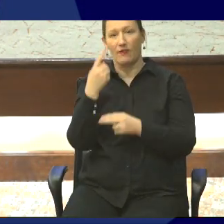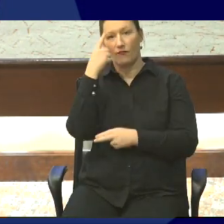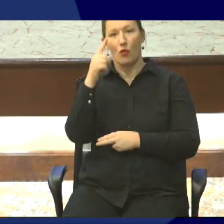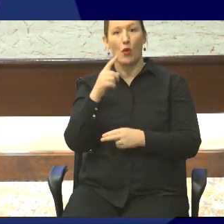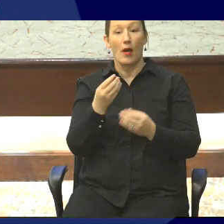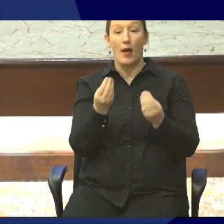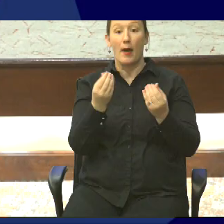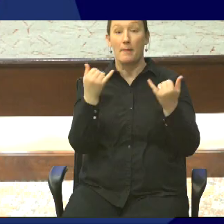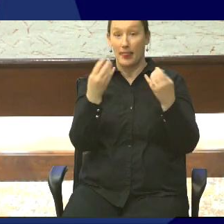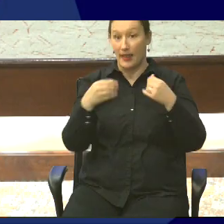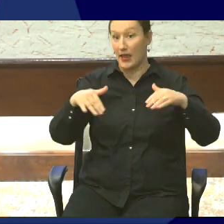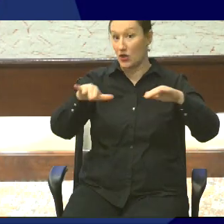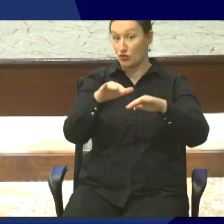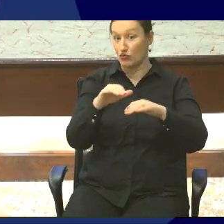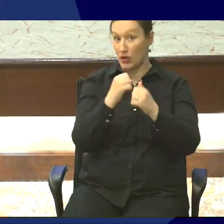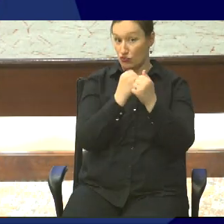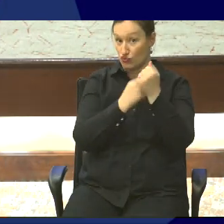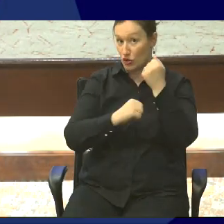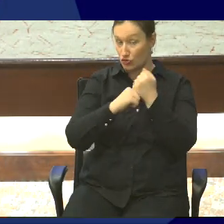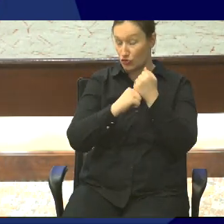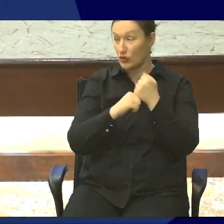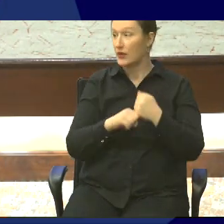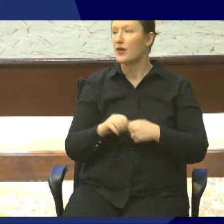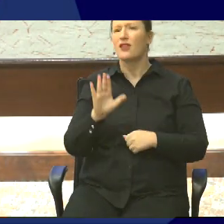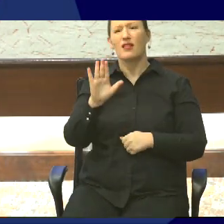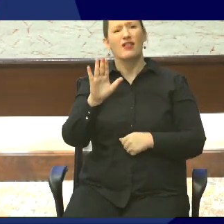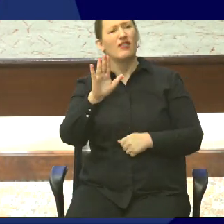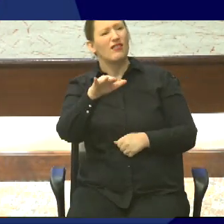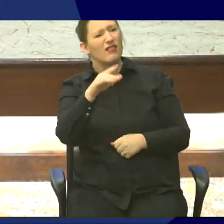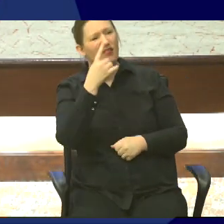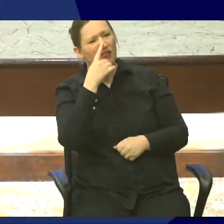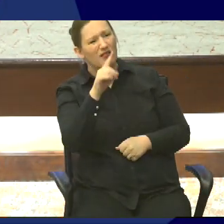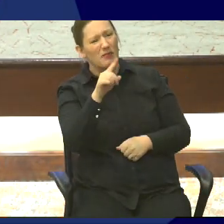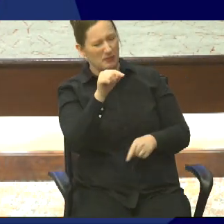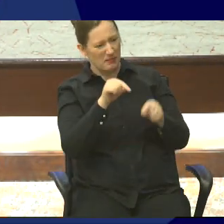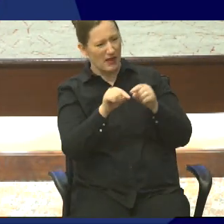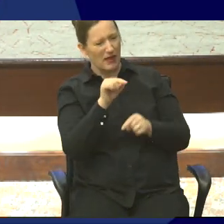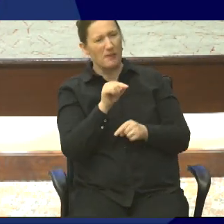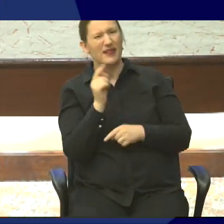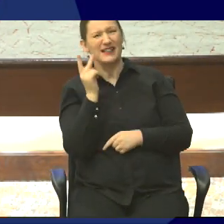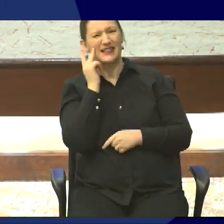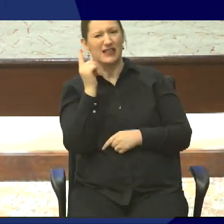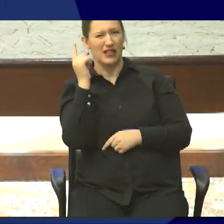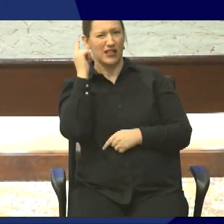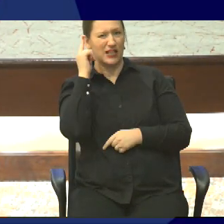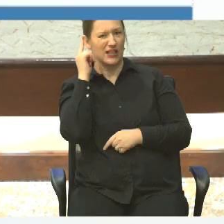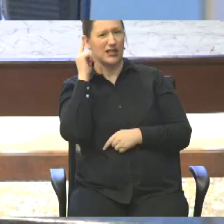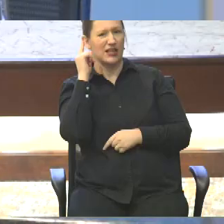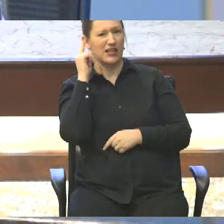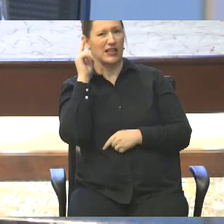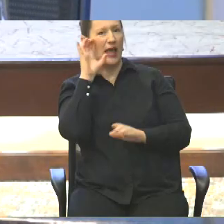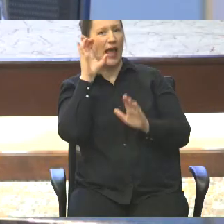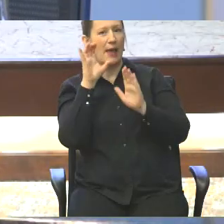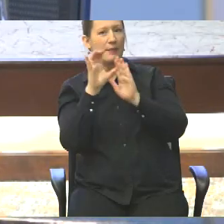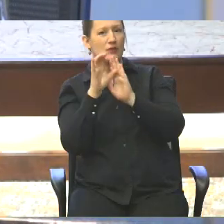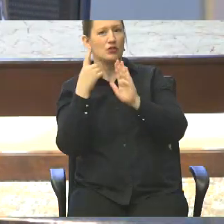you hop past that, I wanted to go back to the images of the site visit, if you can.